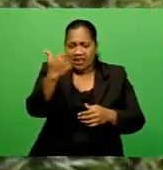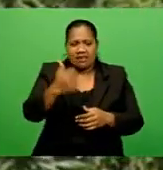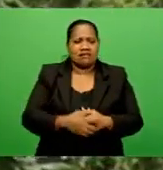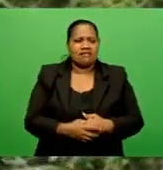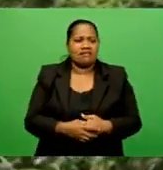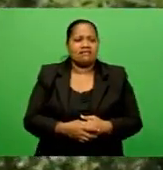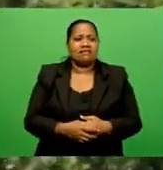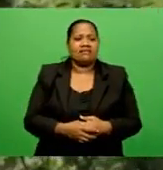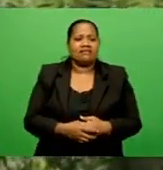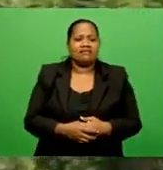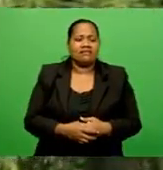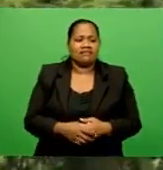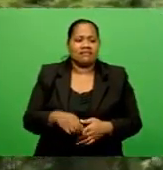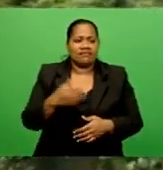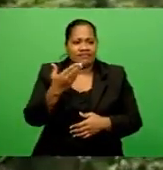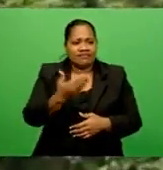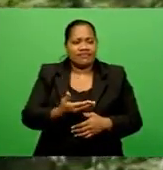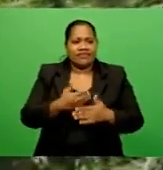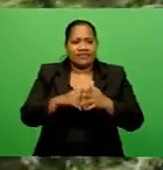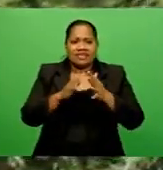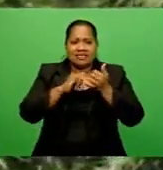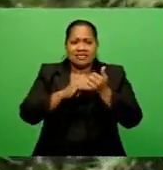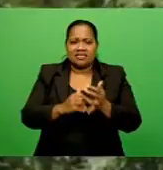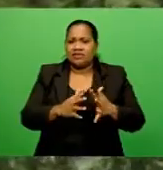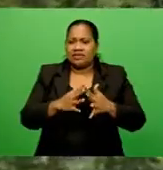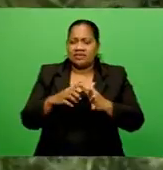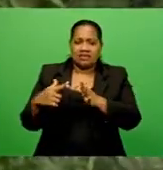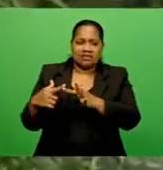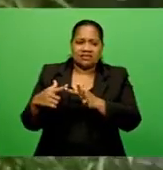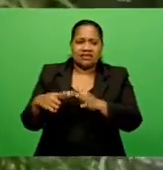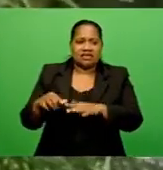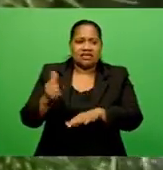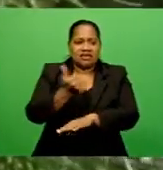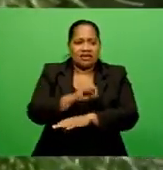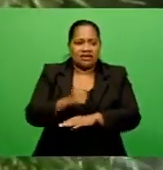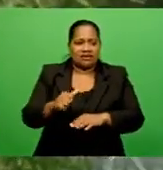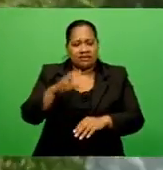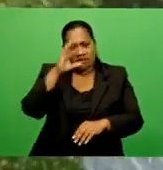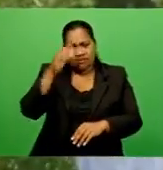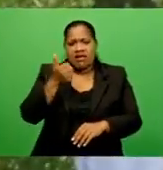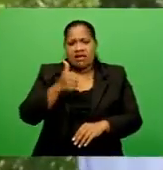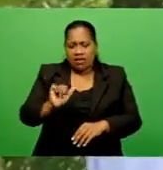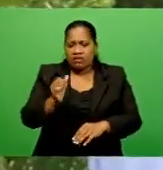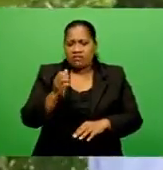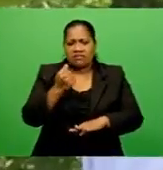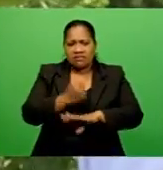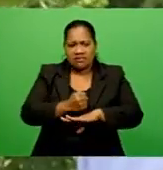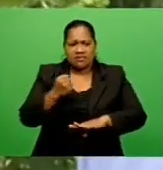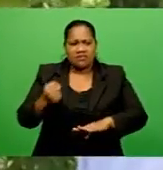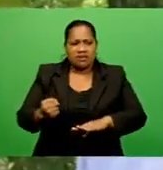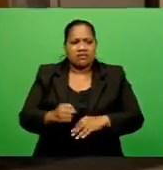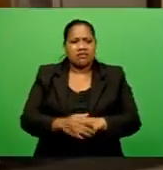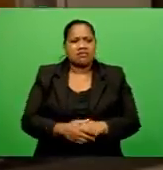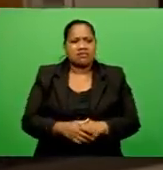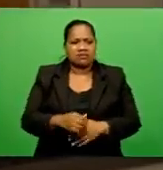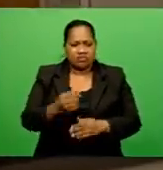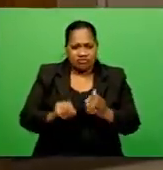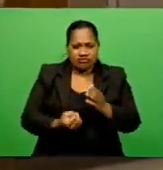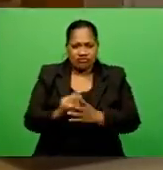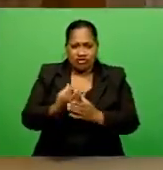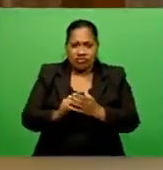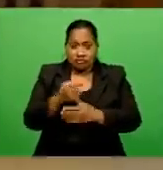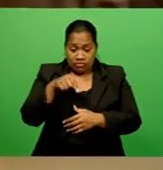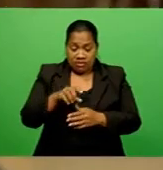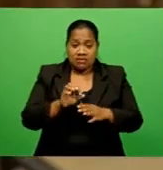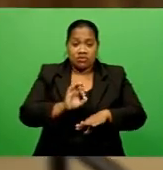recently delisted as a narcotic by the Southeast Asian country just last month, allowing certain government-authorized organizations to cultivate it. And this